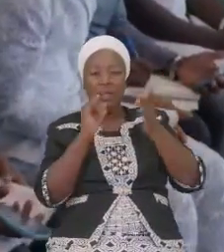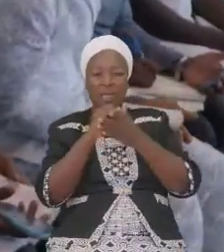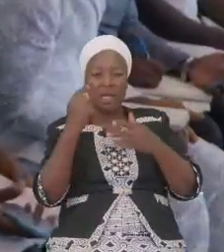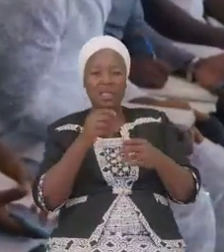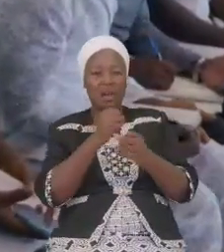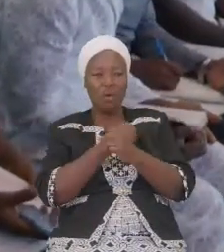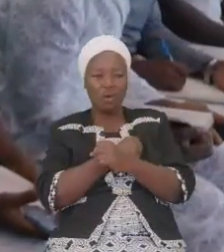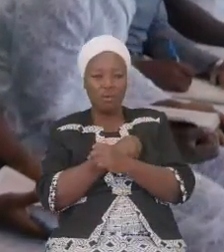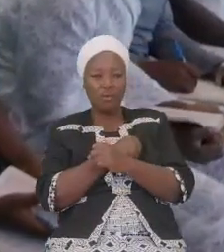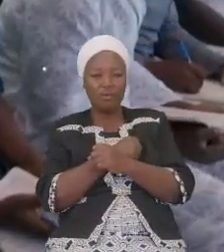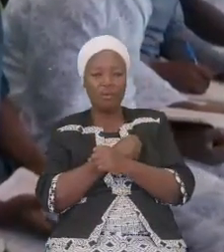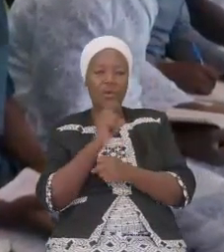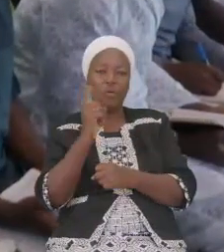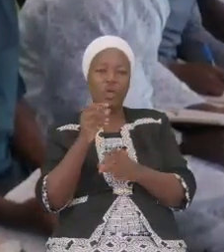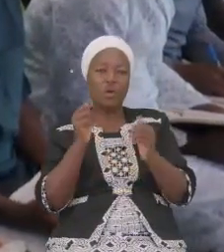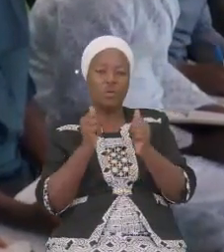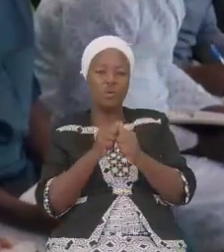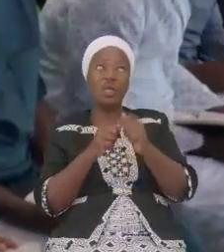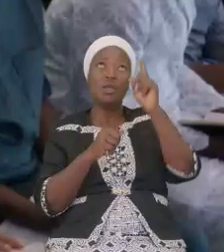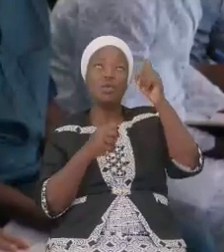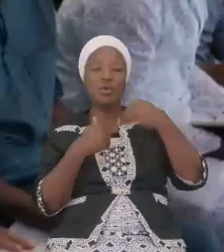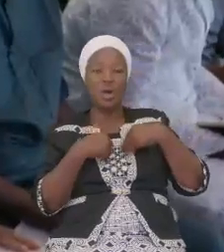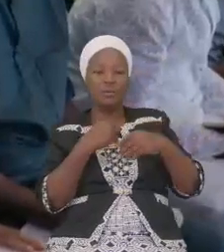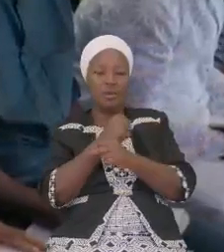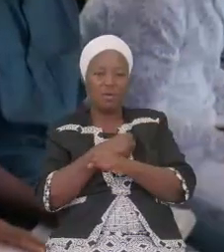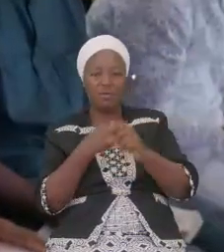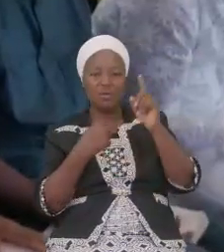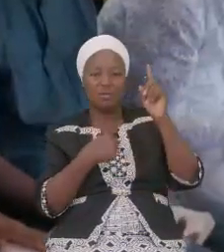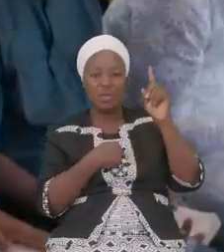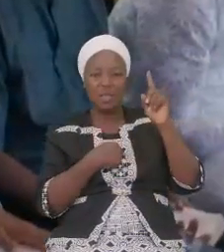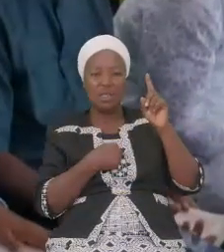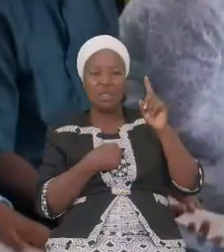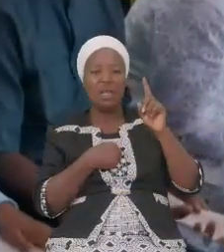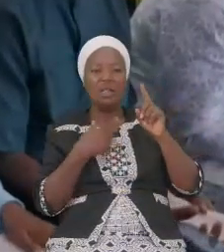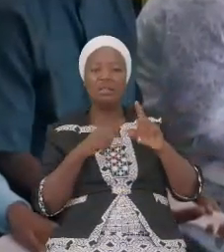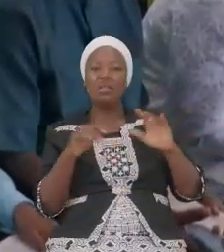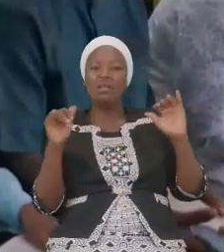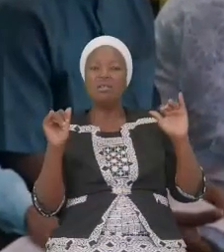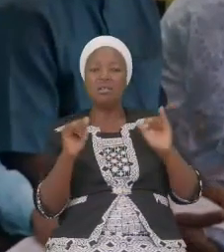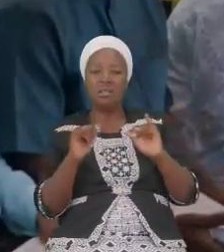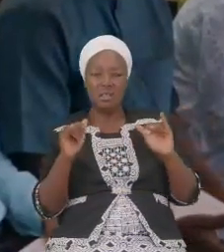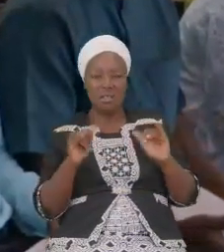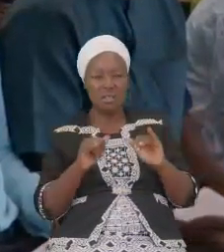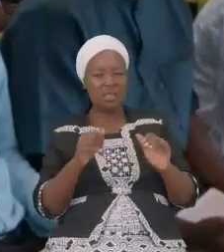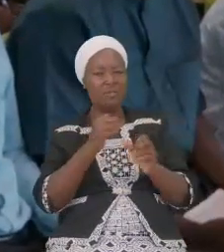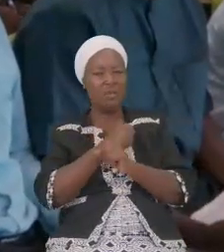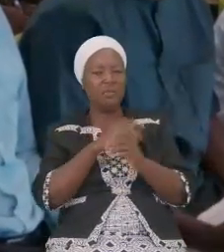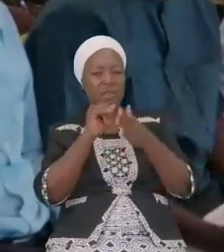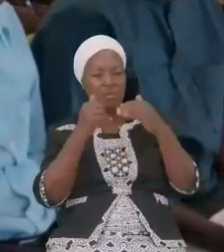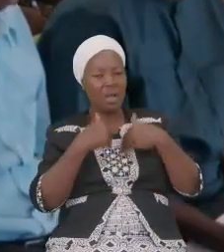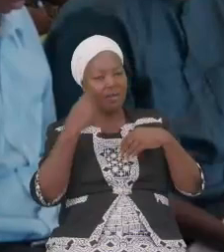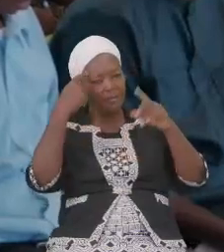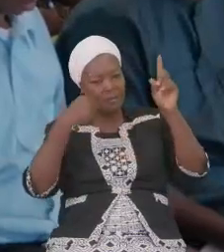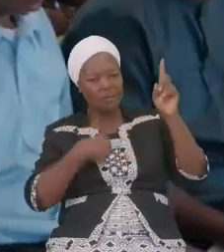love wherewith thou hast loved me, the same love you have earned for me from